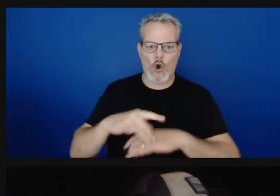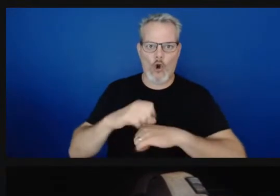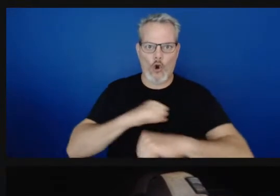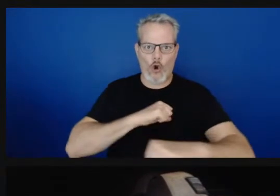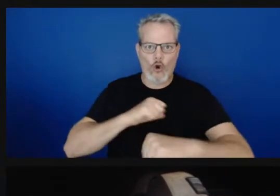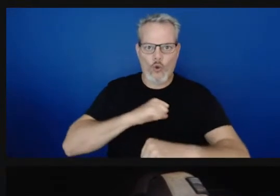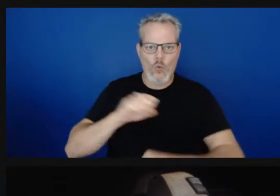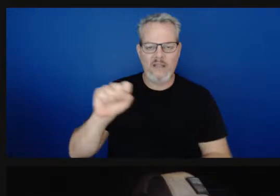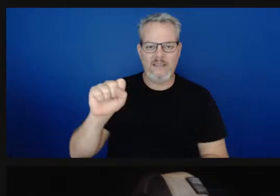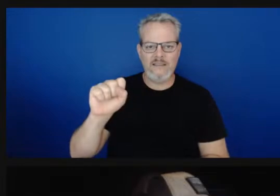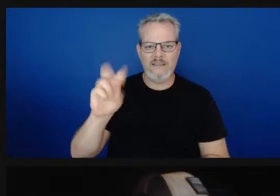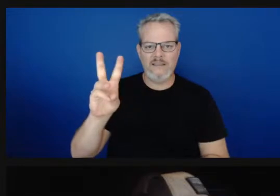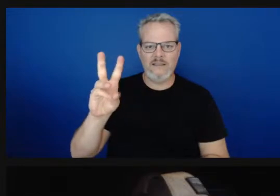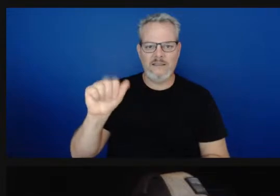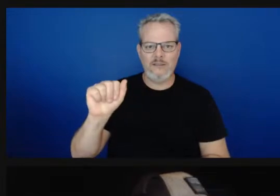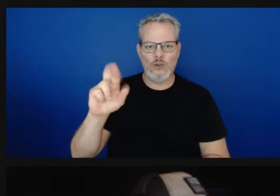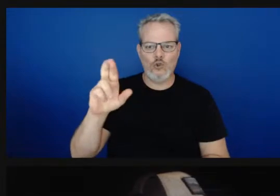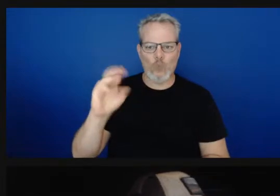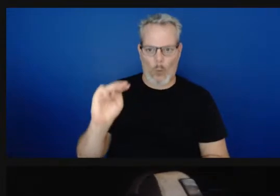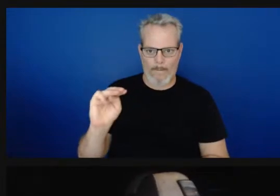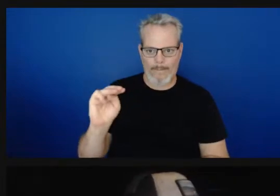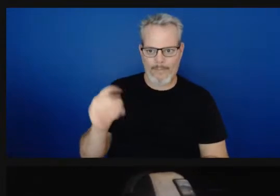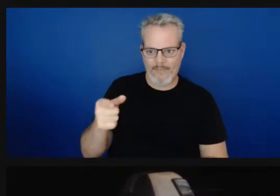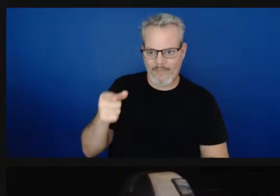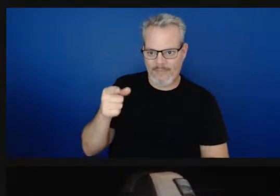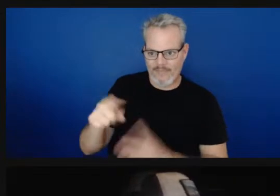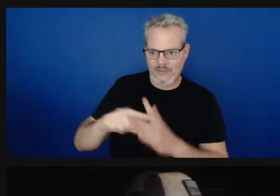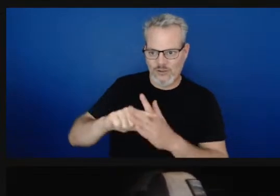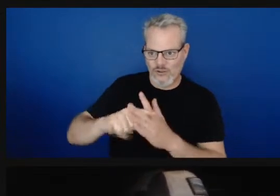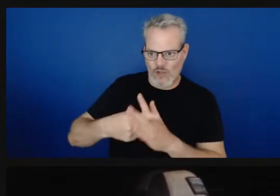that the seismicity begins on November 10th